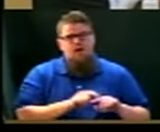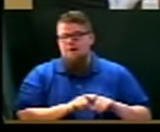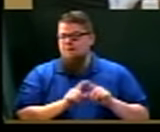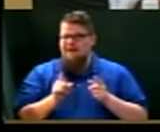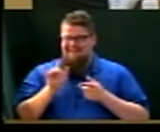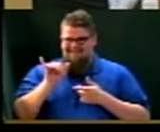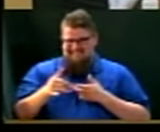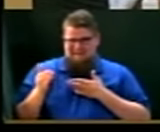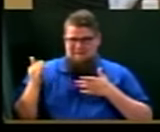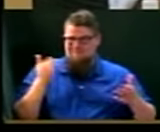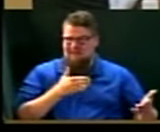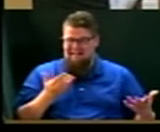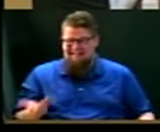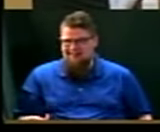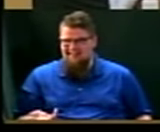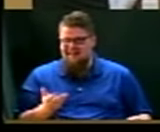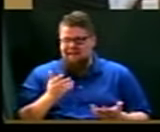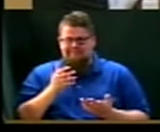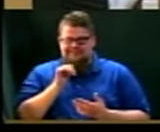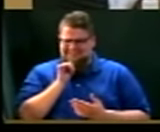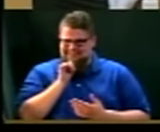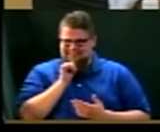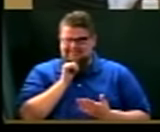strategic plan, it is not